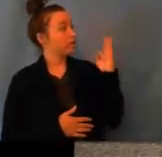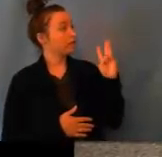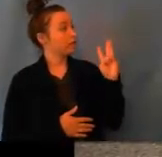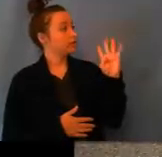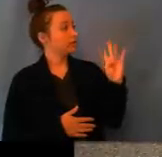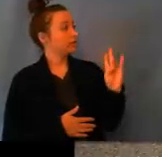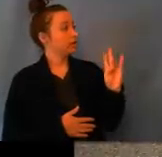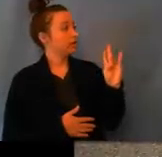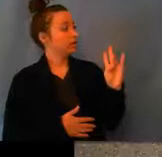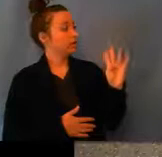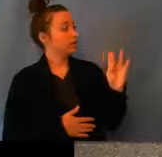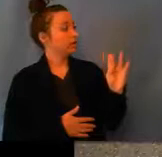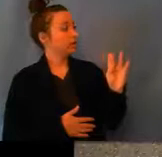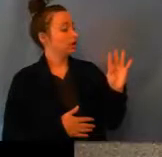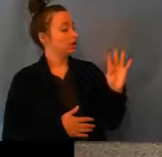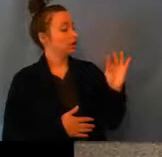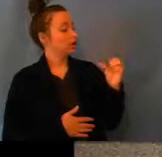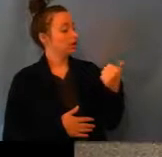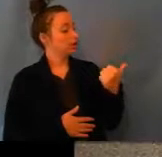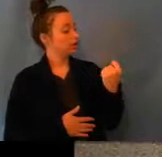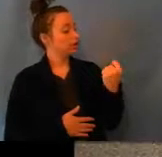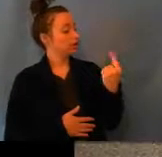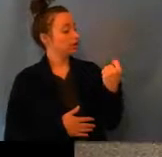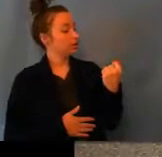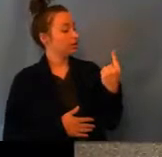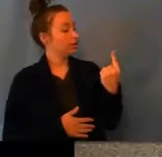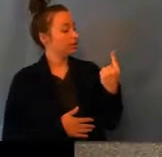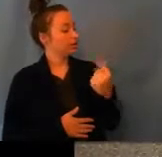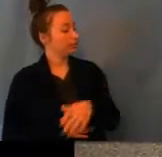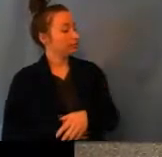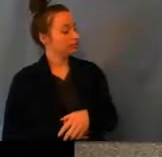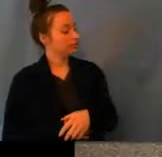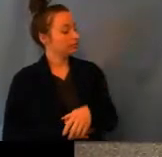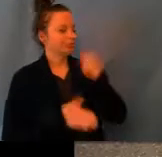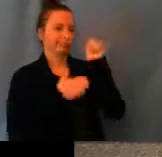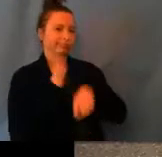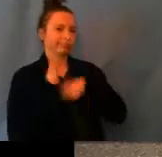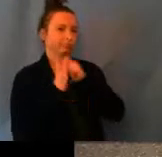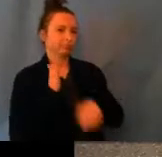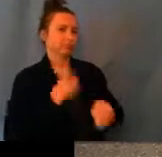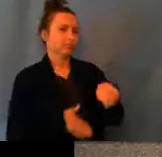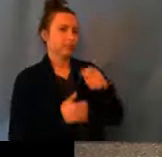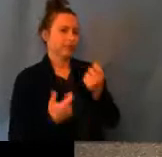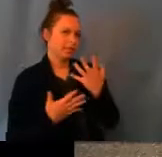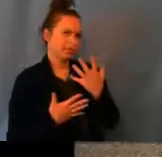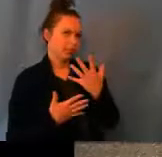5, 6, 7, 8, 9, 10, 11. And I'm taking away, how